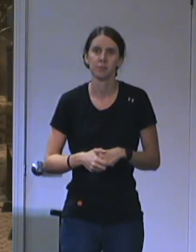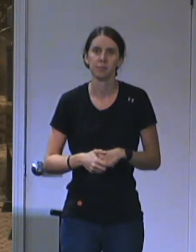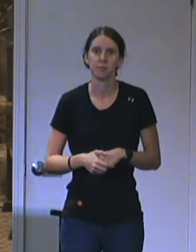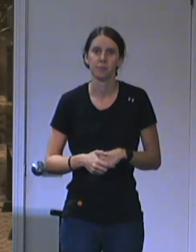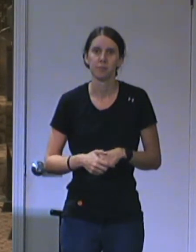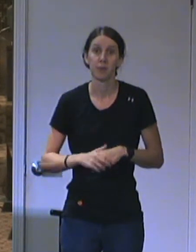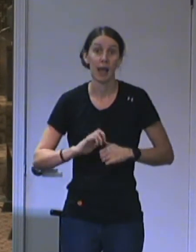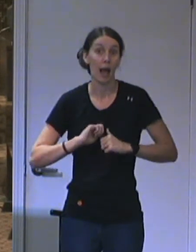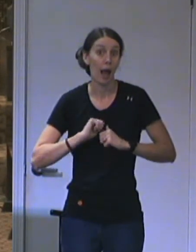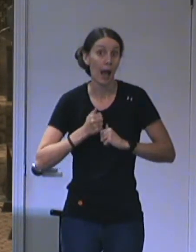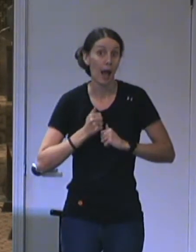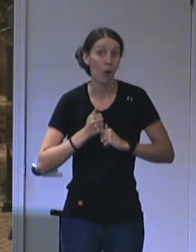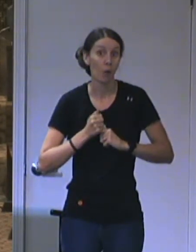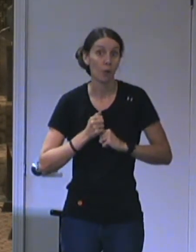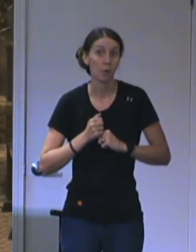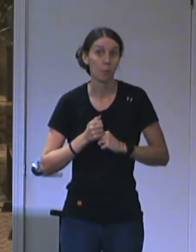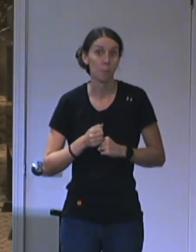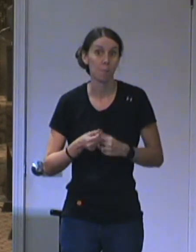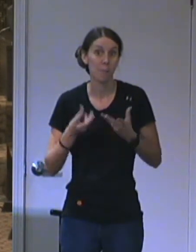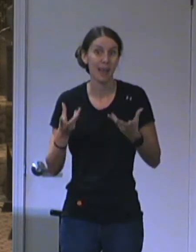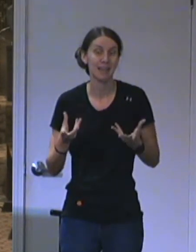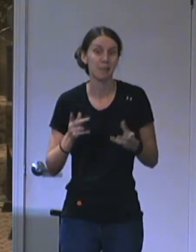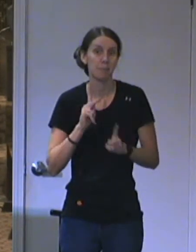How many people have told you,